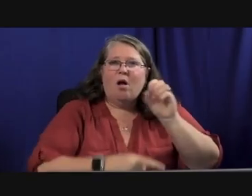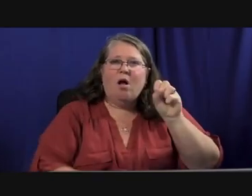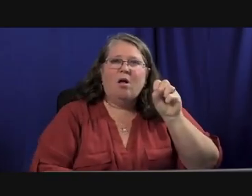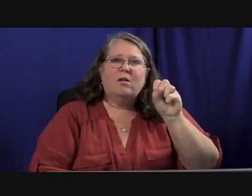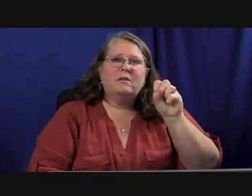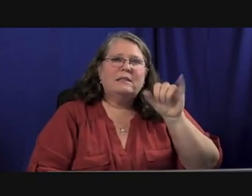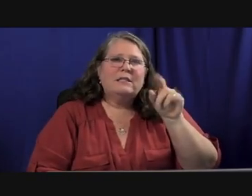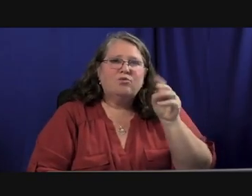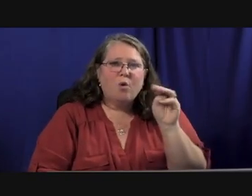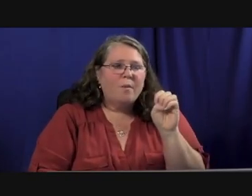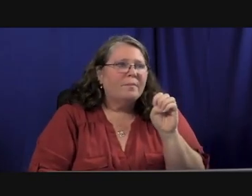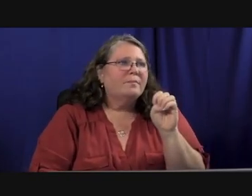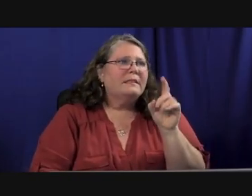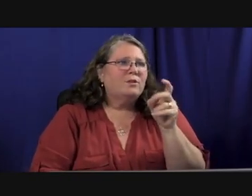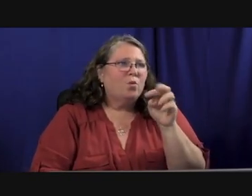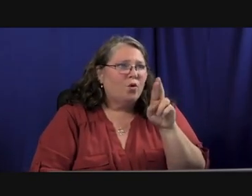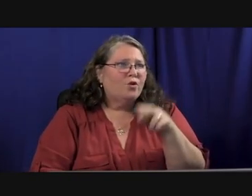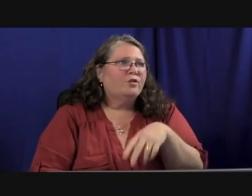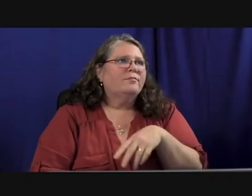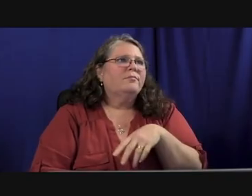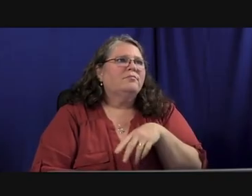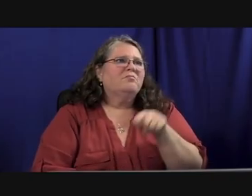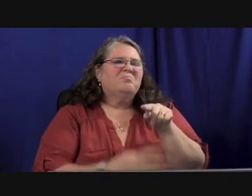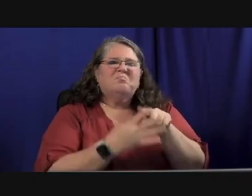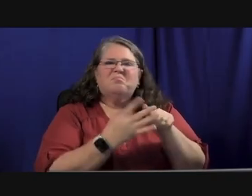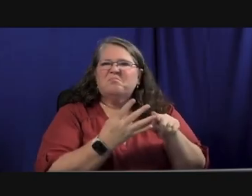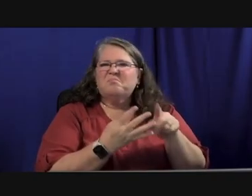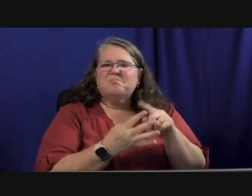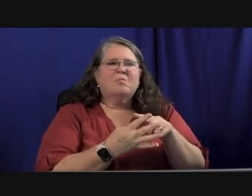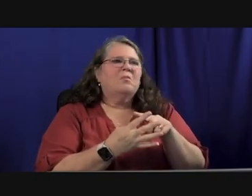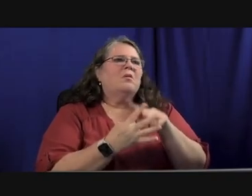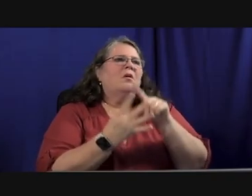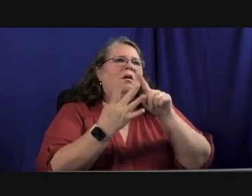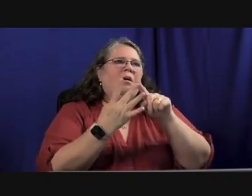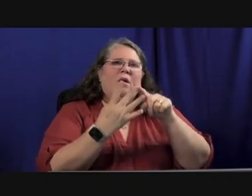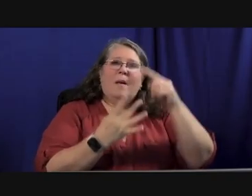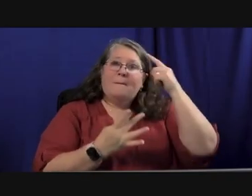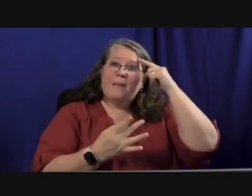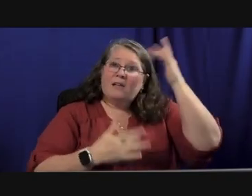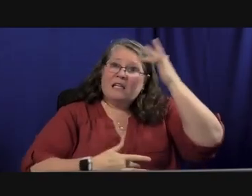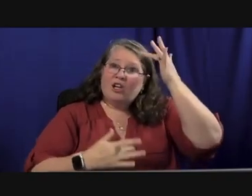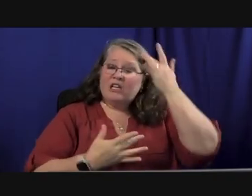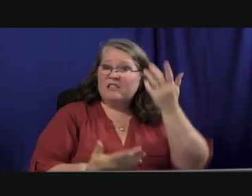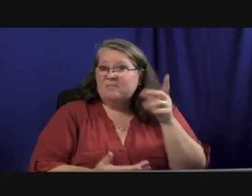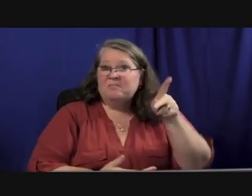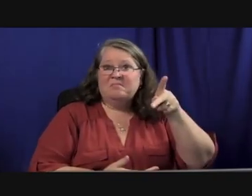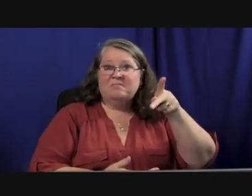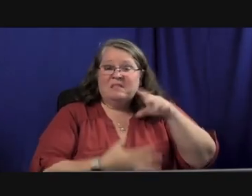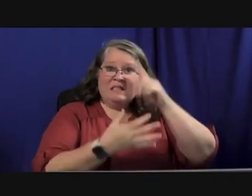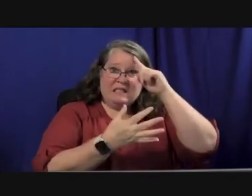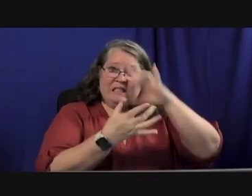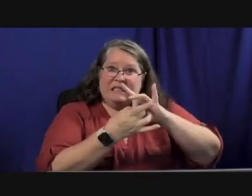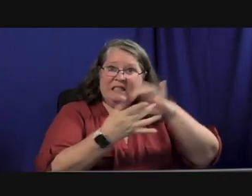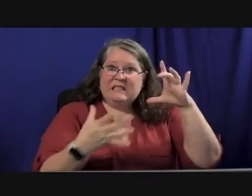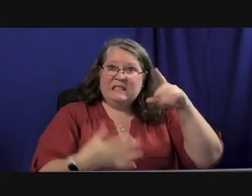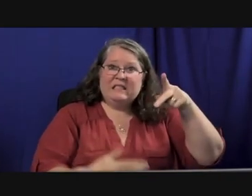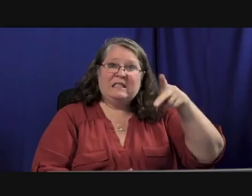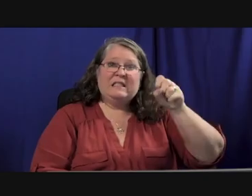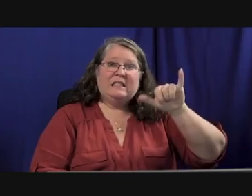it could be related with alcoholism within babies' infancy, and the